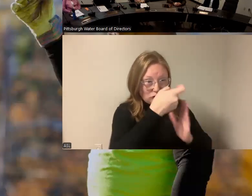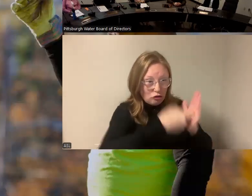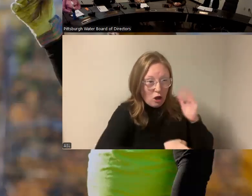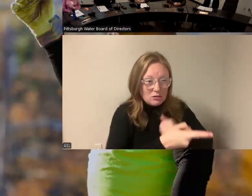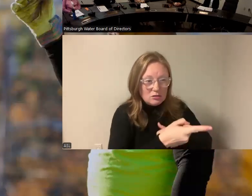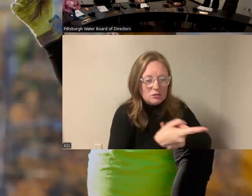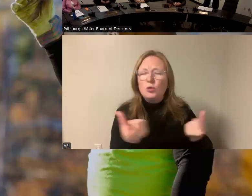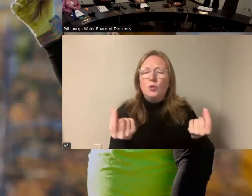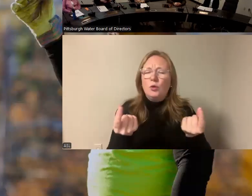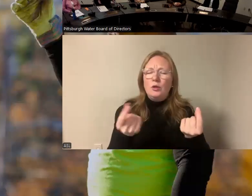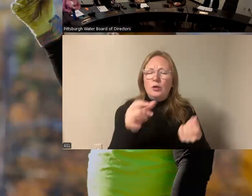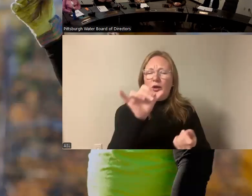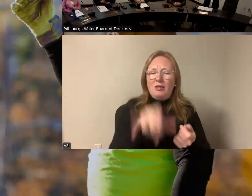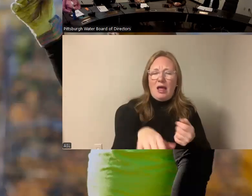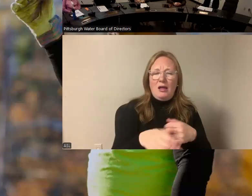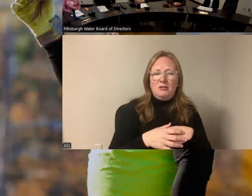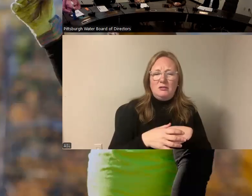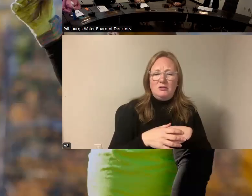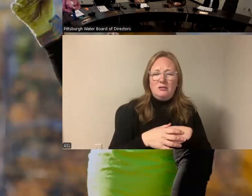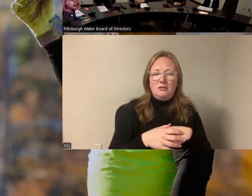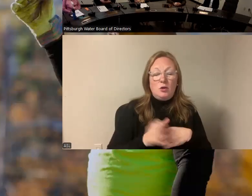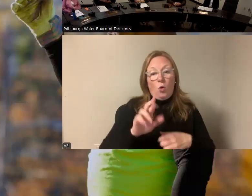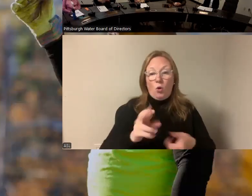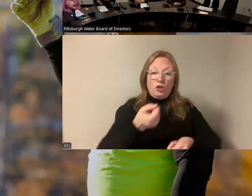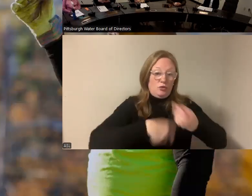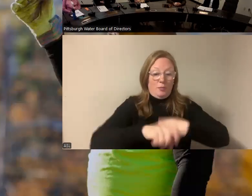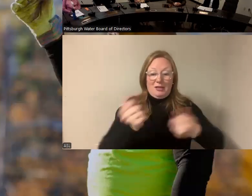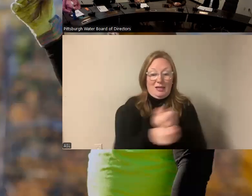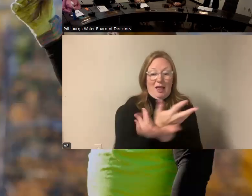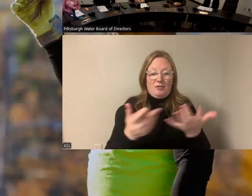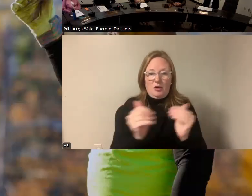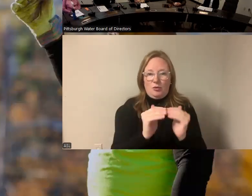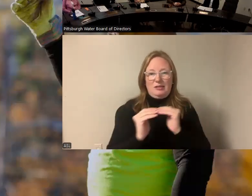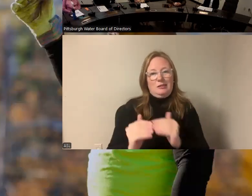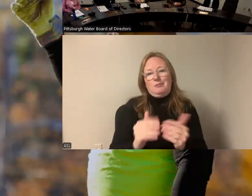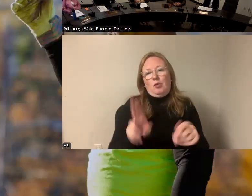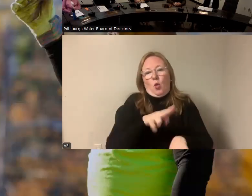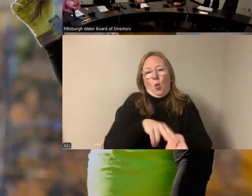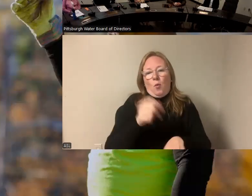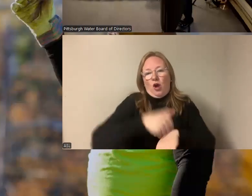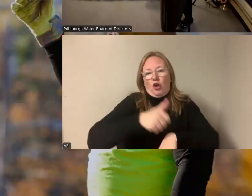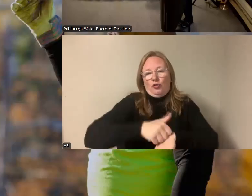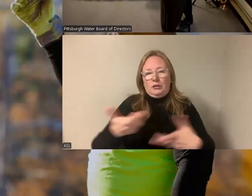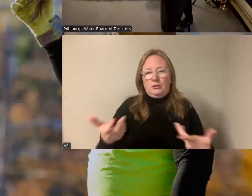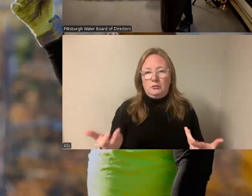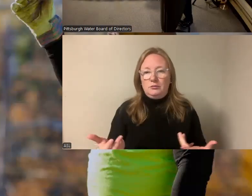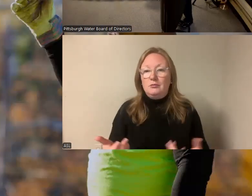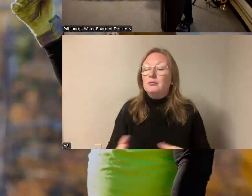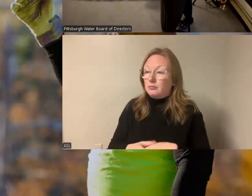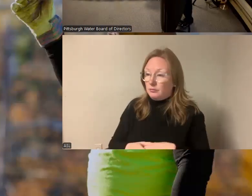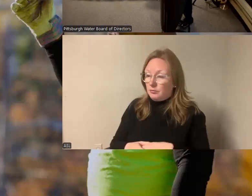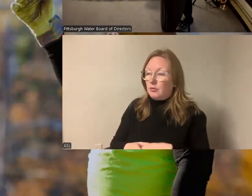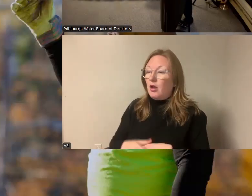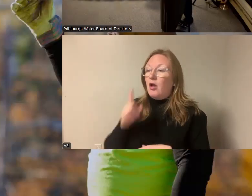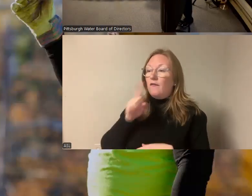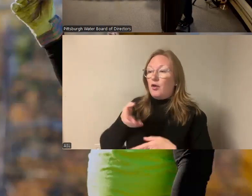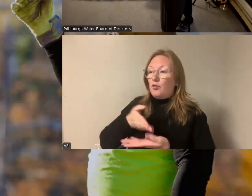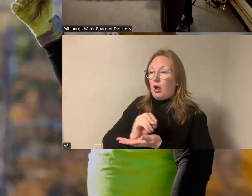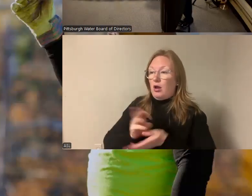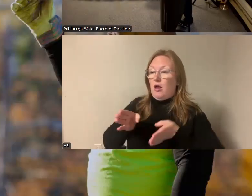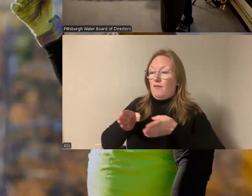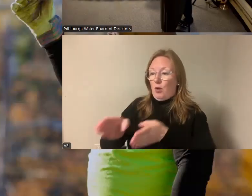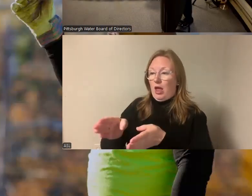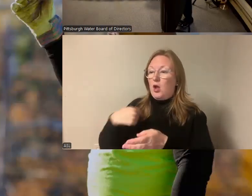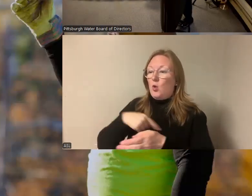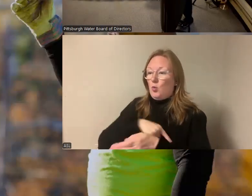handle that? Or are we just kind of replacing everything with the standard concrete? So right within the right of way, we do